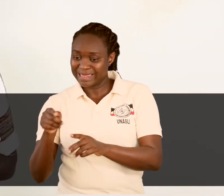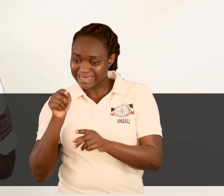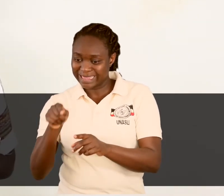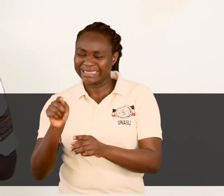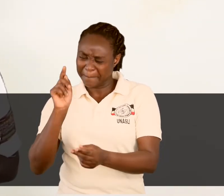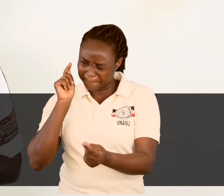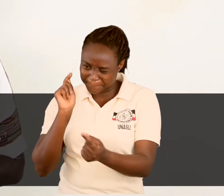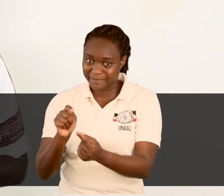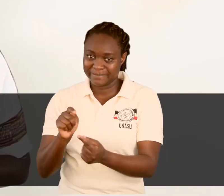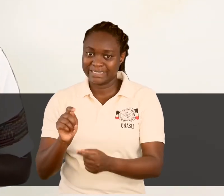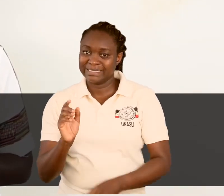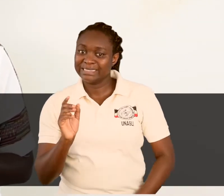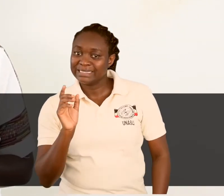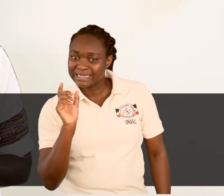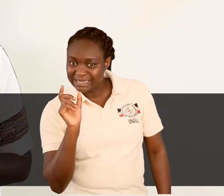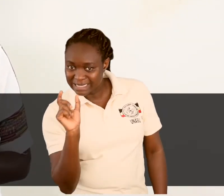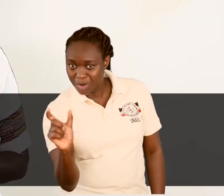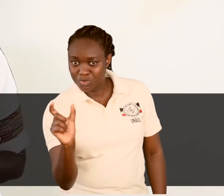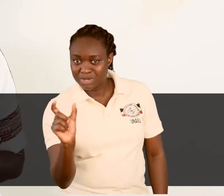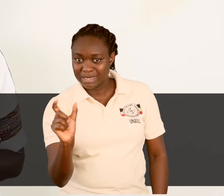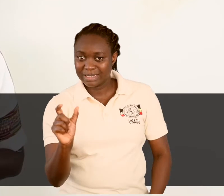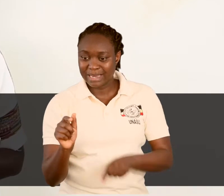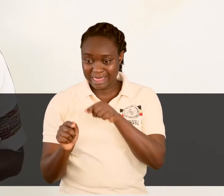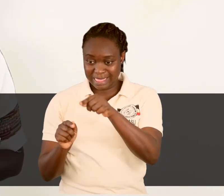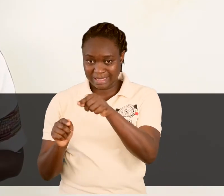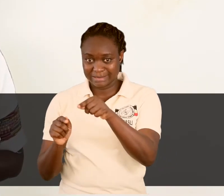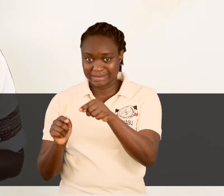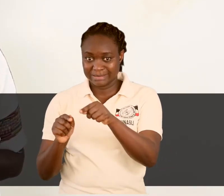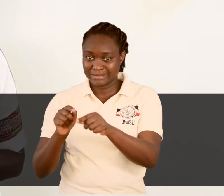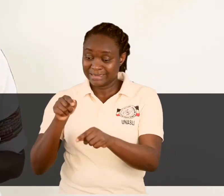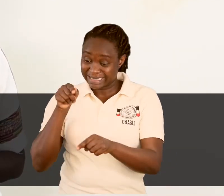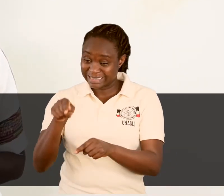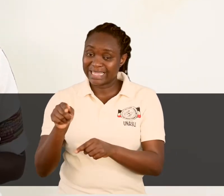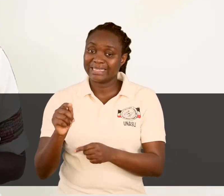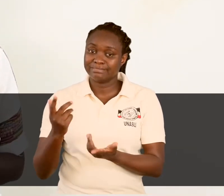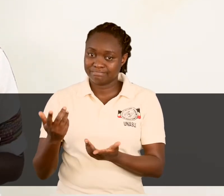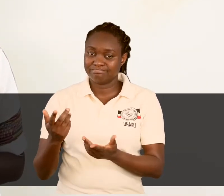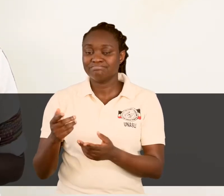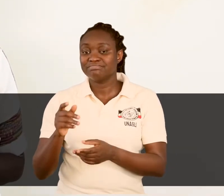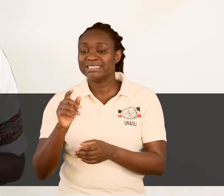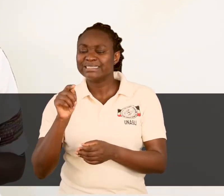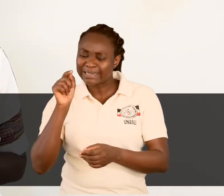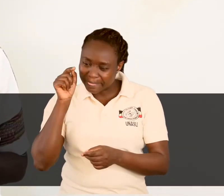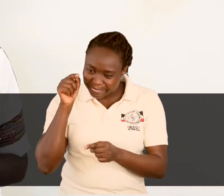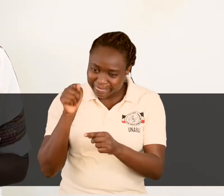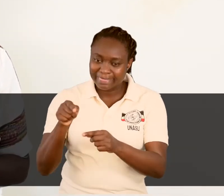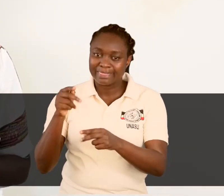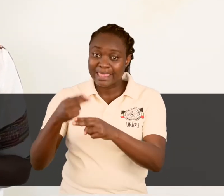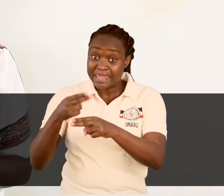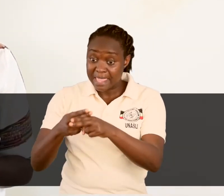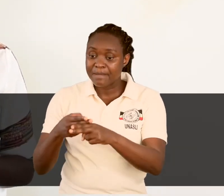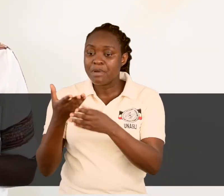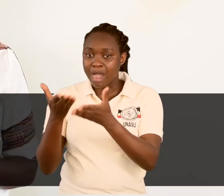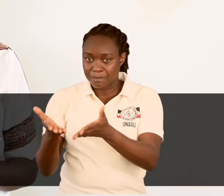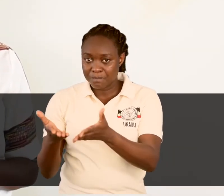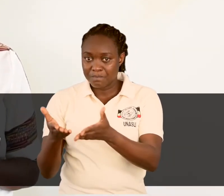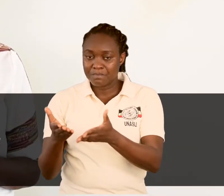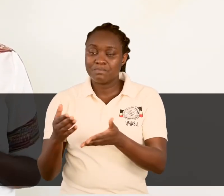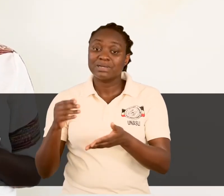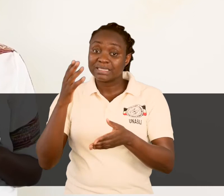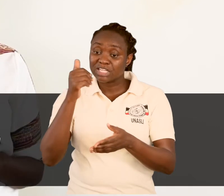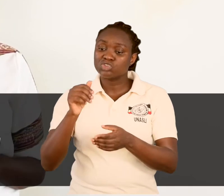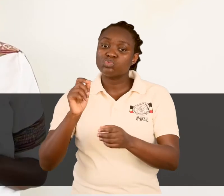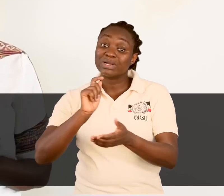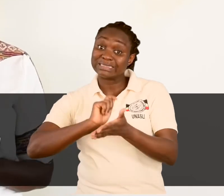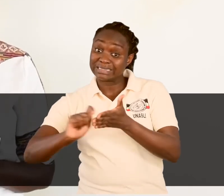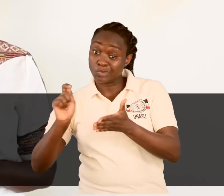noun. The noun Kampala is a proper noun. And because it is a proper noun, it begins